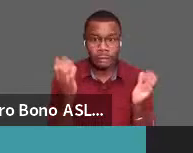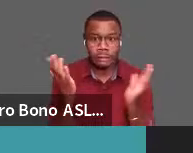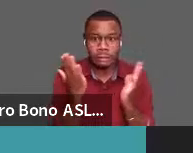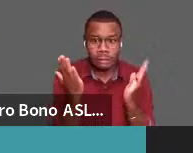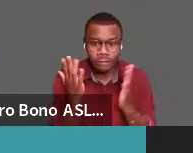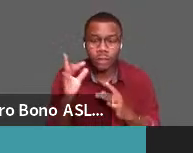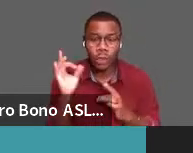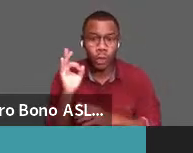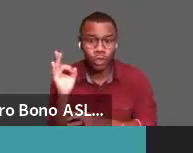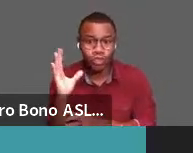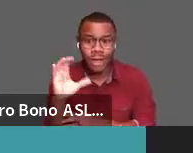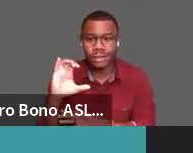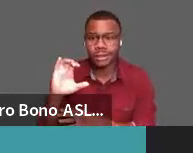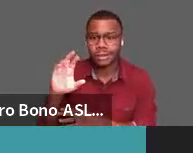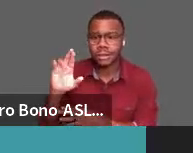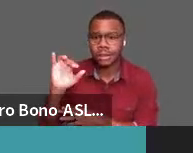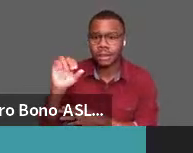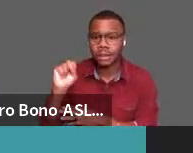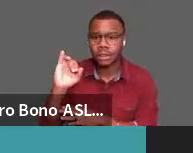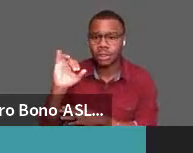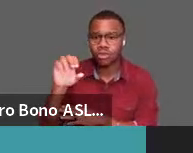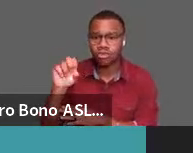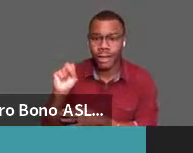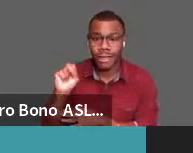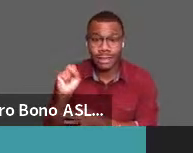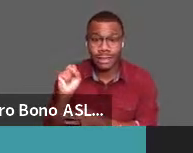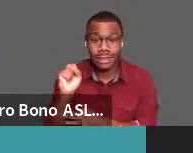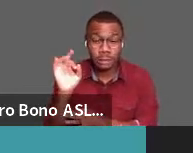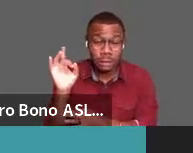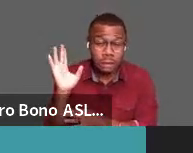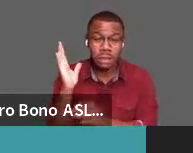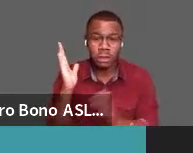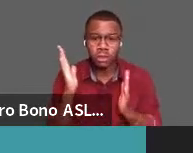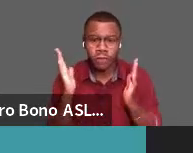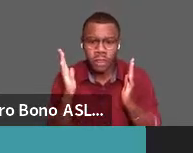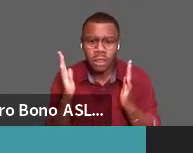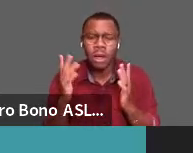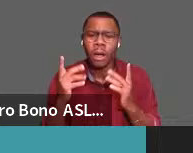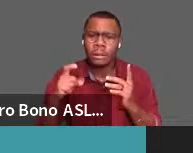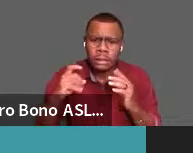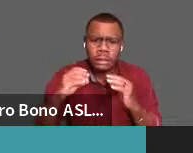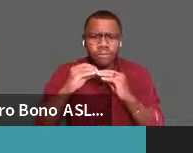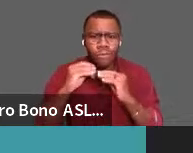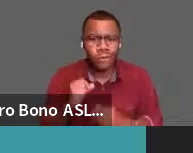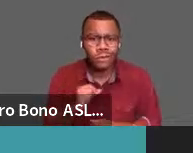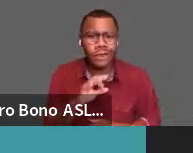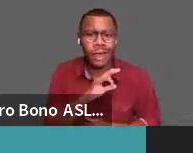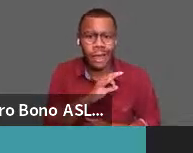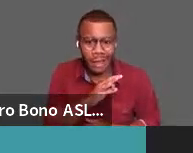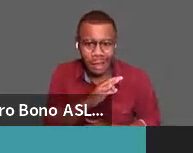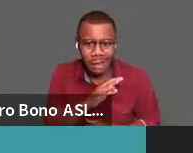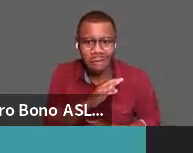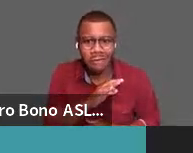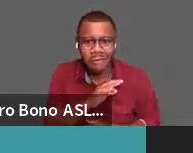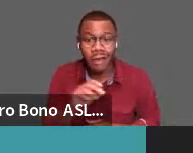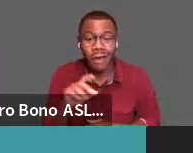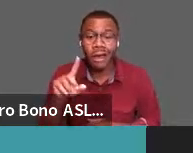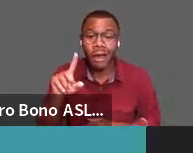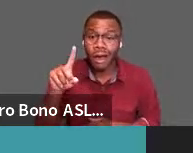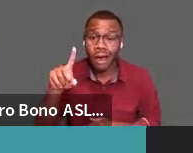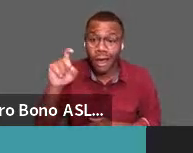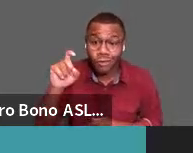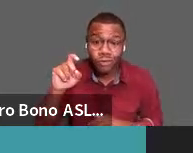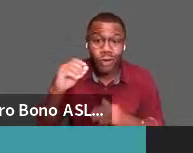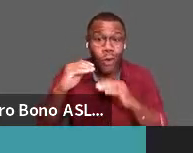were able to get $36 million for 146 new positions ongoing to support